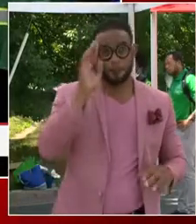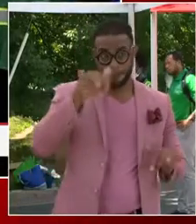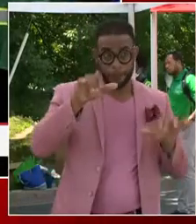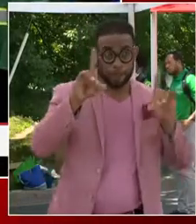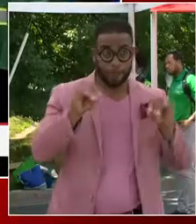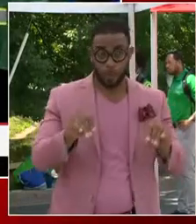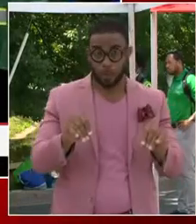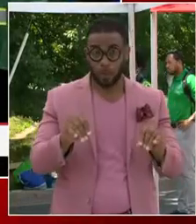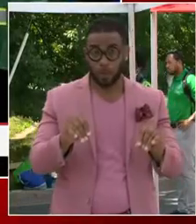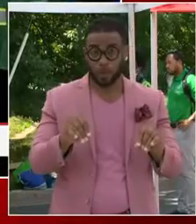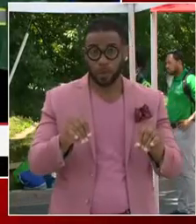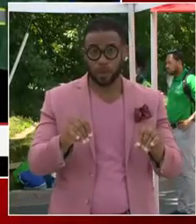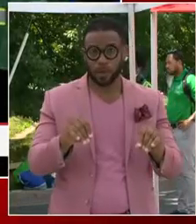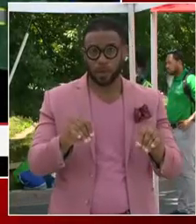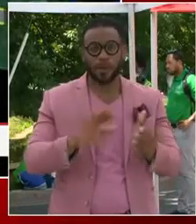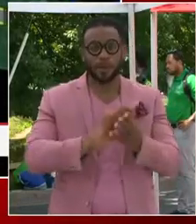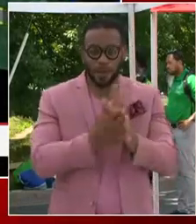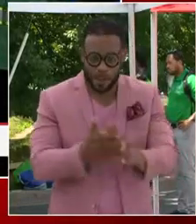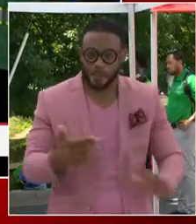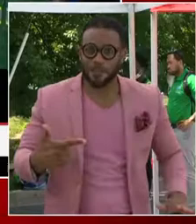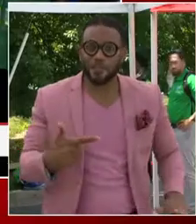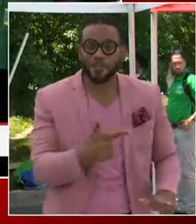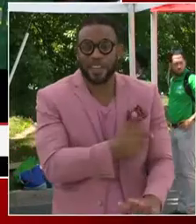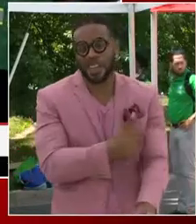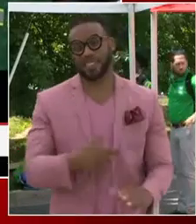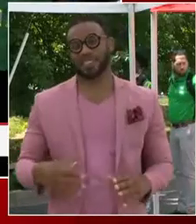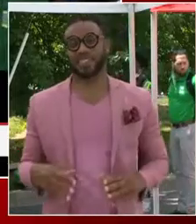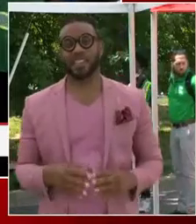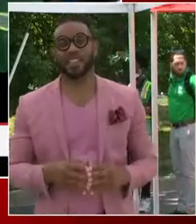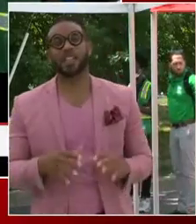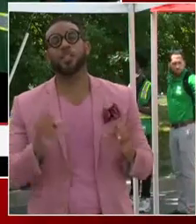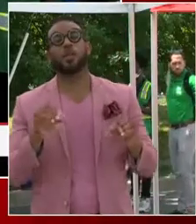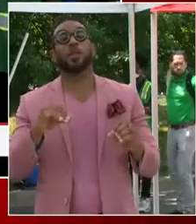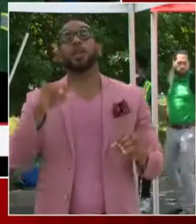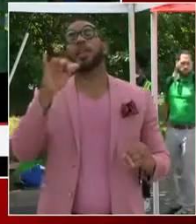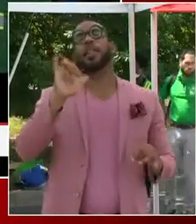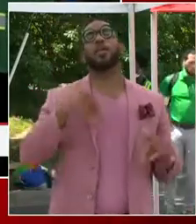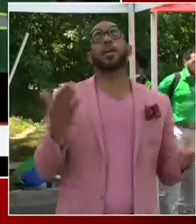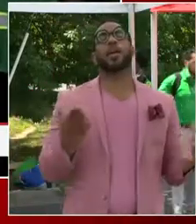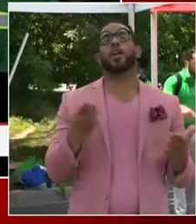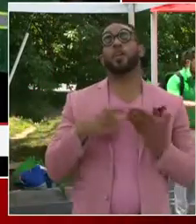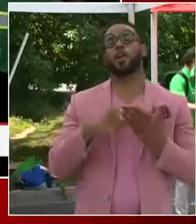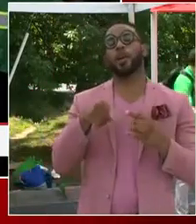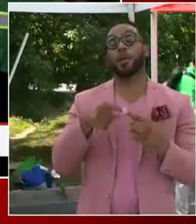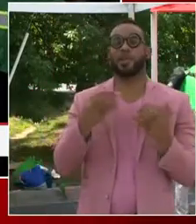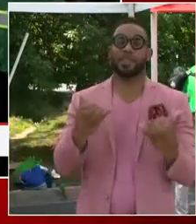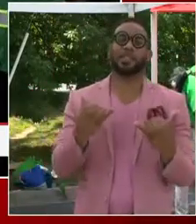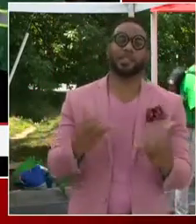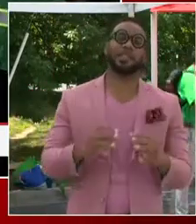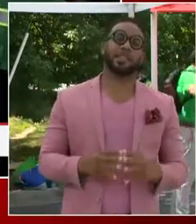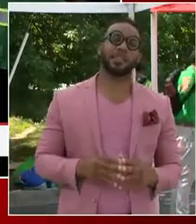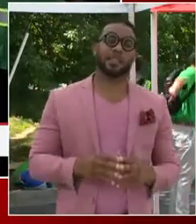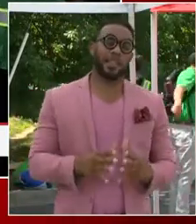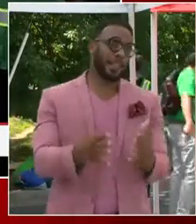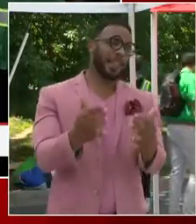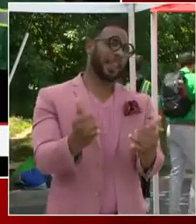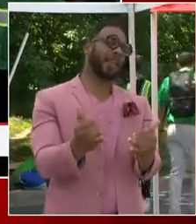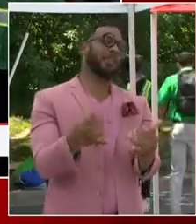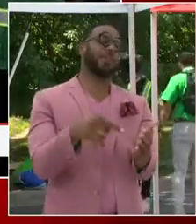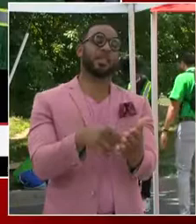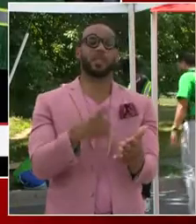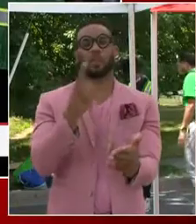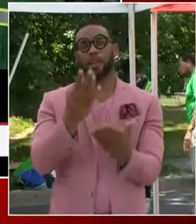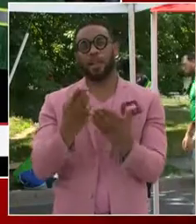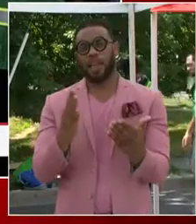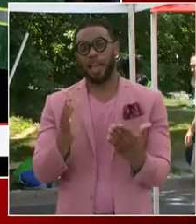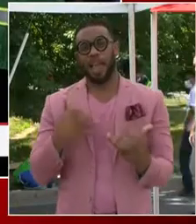you can do? Get vaccinated. So that's what we're here to talk about today. Now, this is one